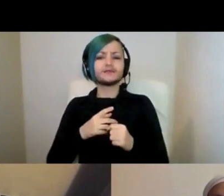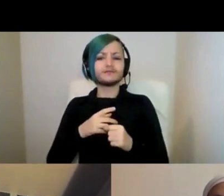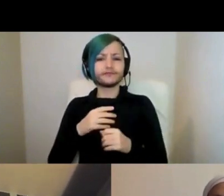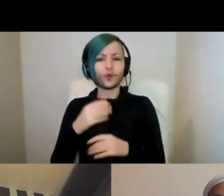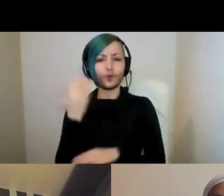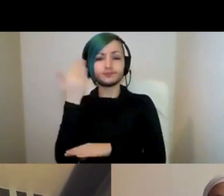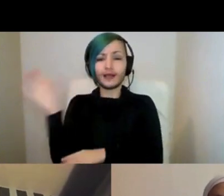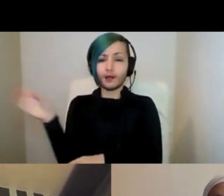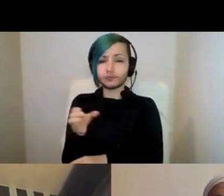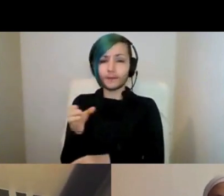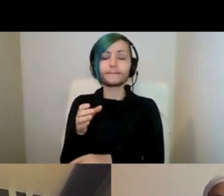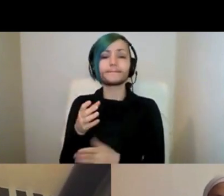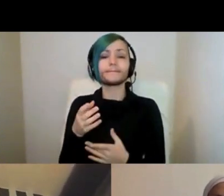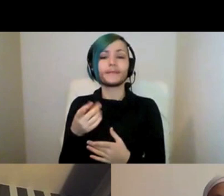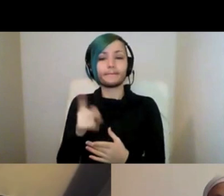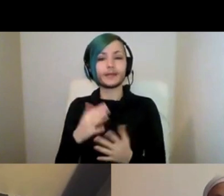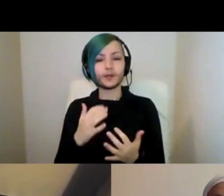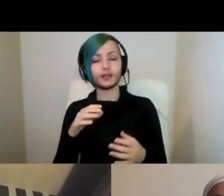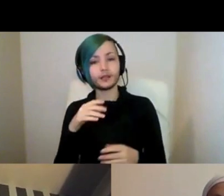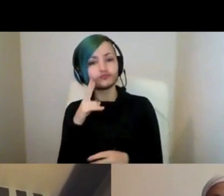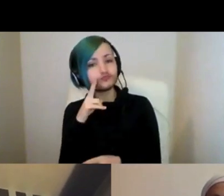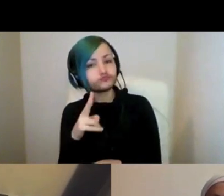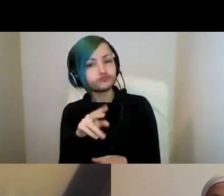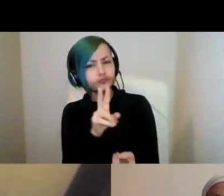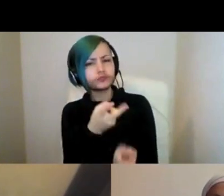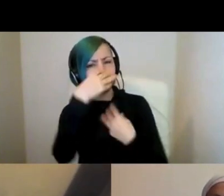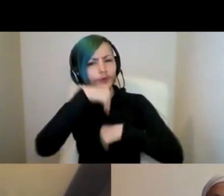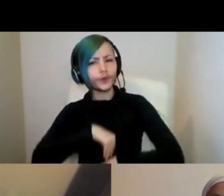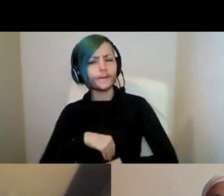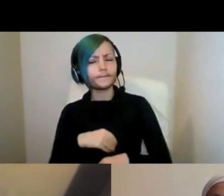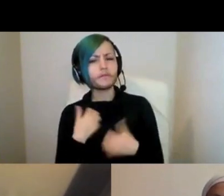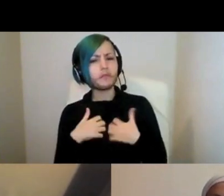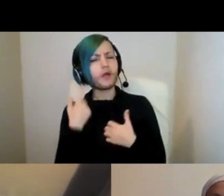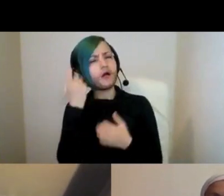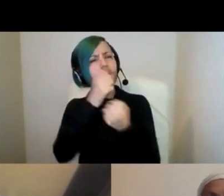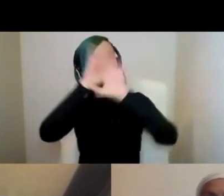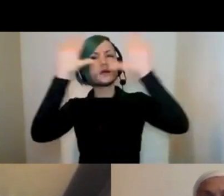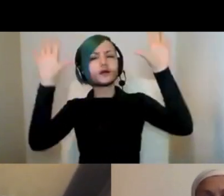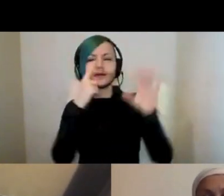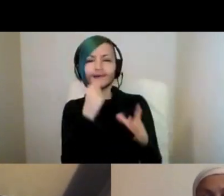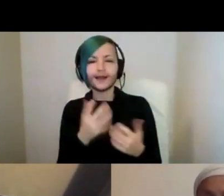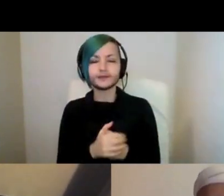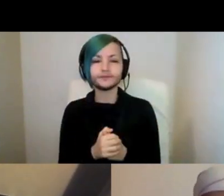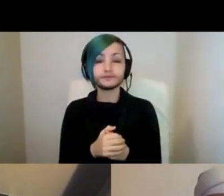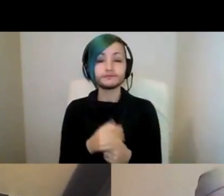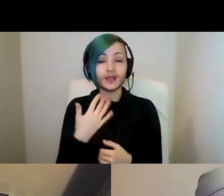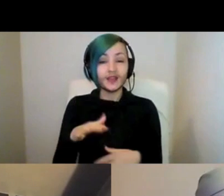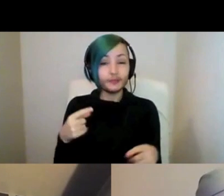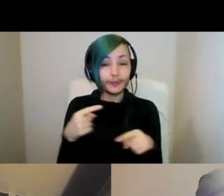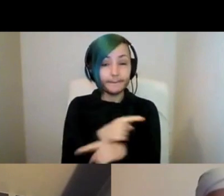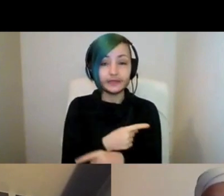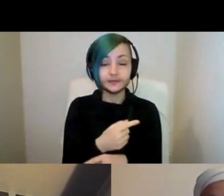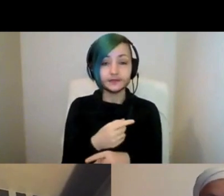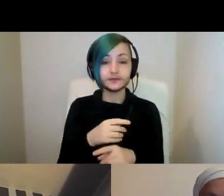things. For those of you who missed the first two sessions, we've talked about so many different things, from working